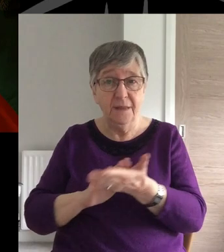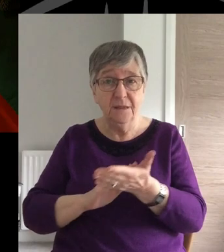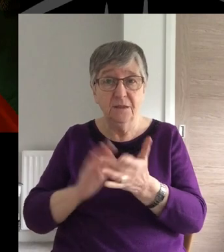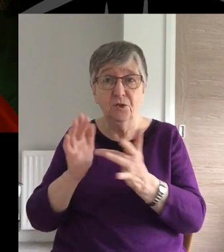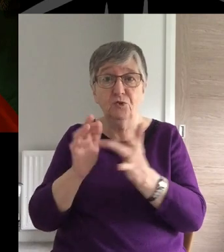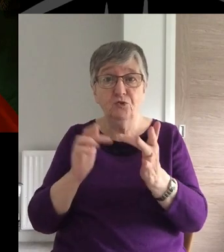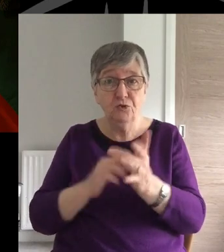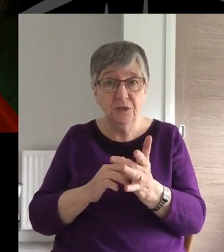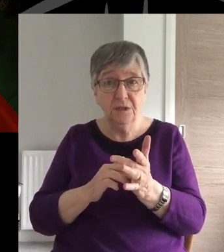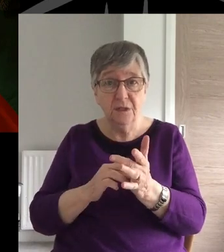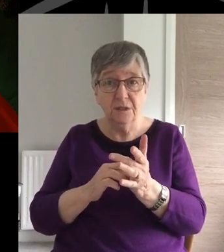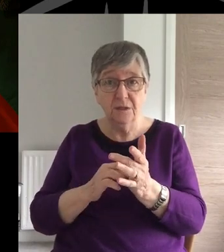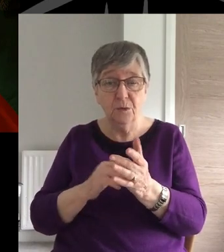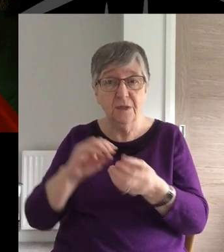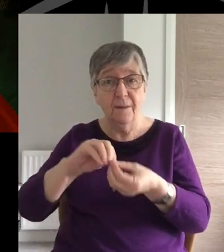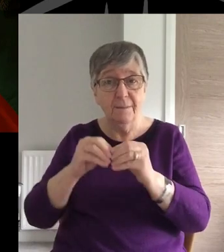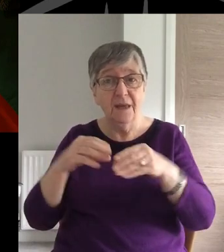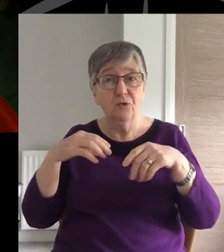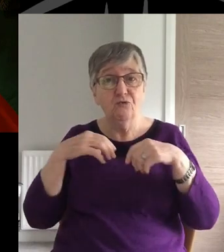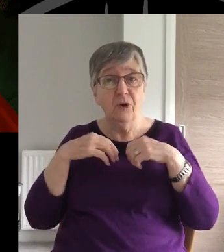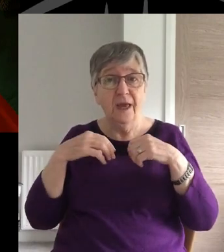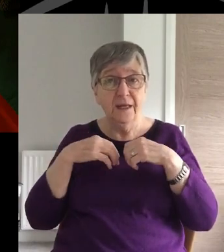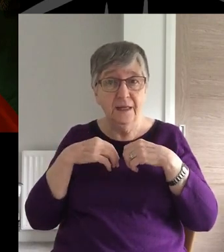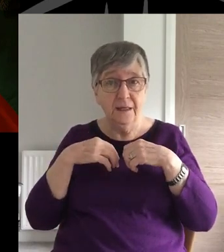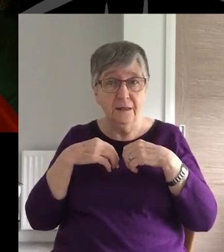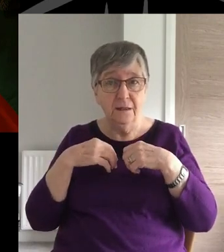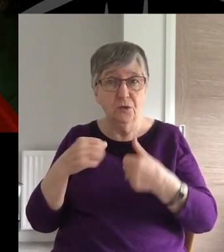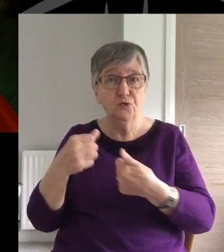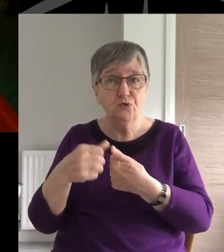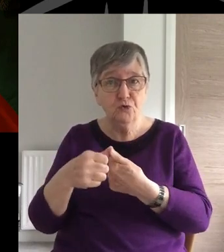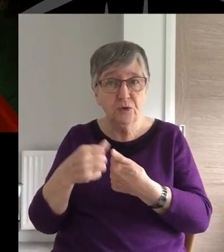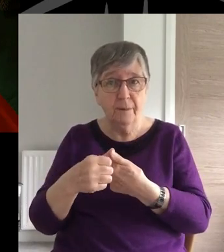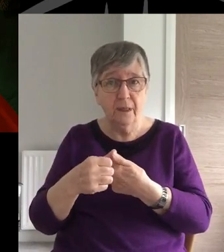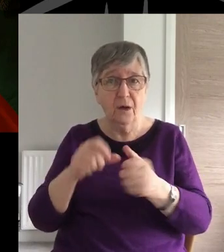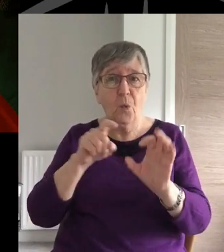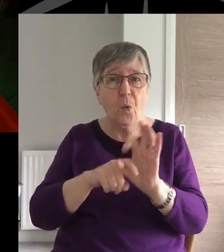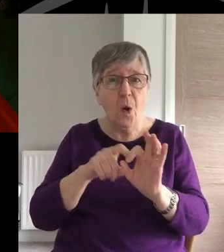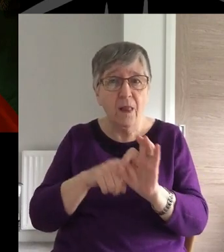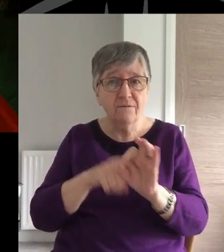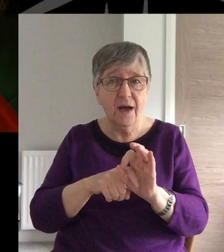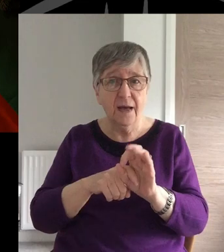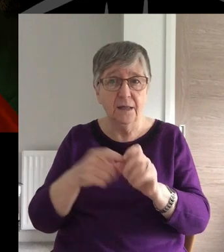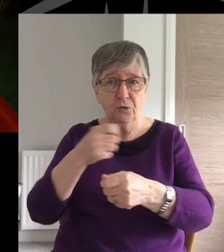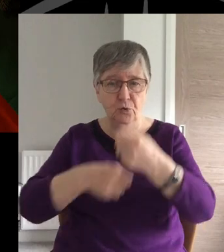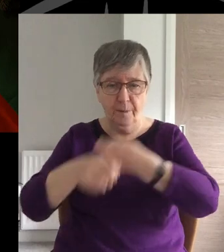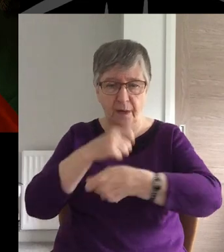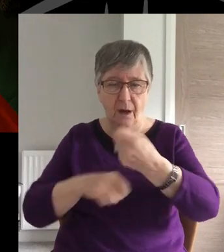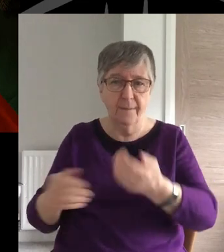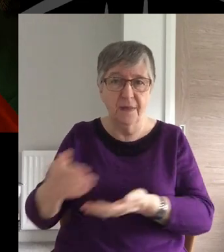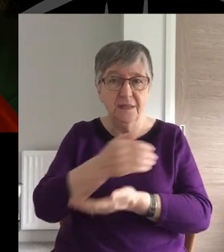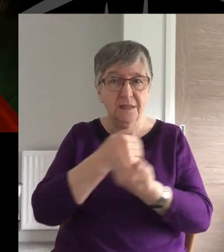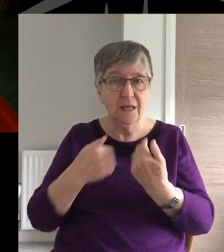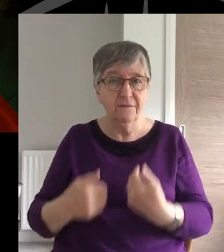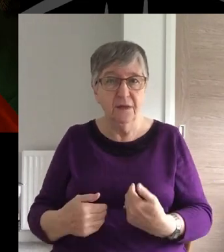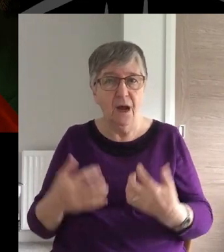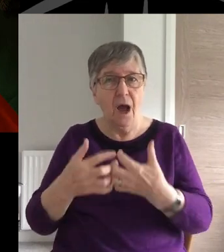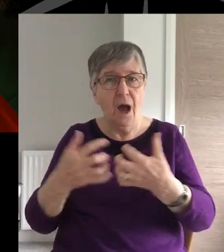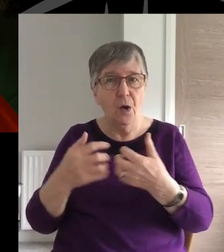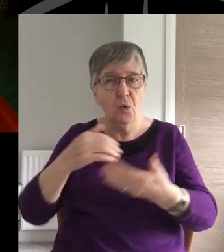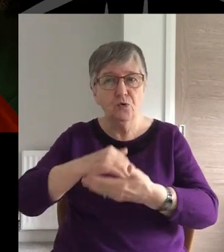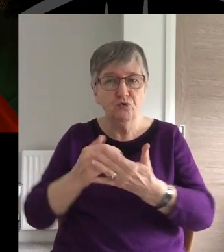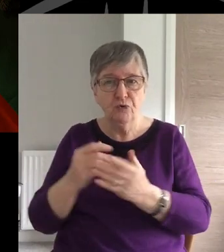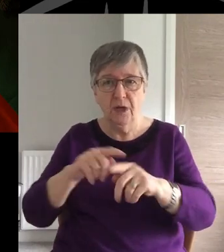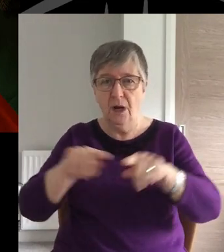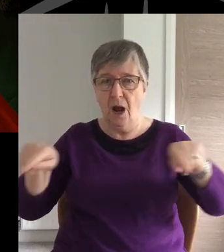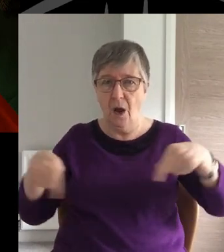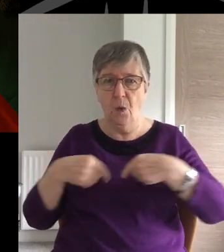No, it means that Jesus was being made ready for, suitable for, qualified to be our Savior by sharing